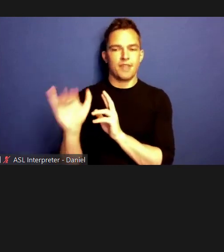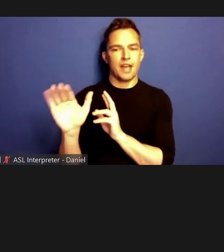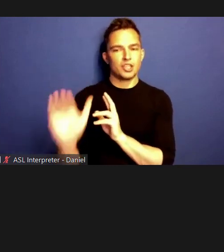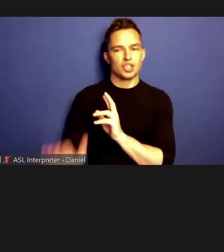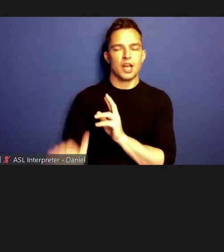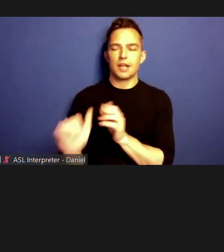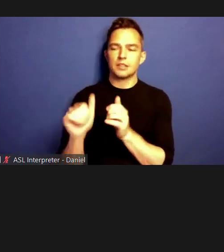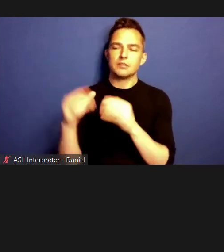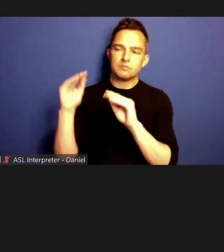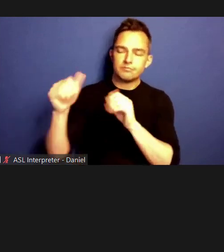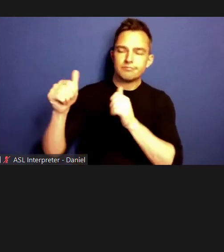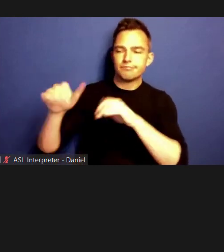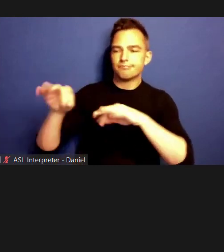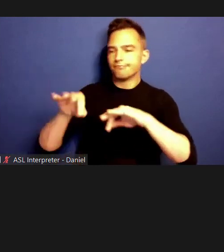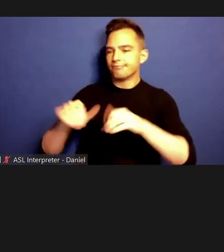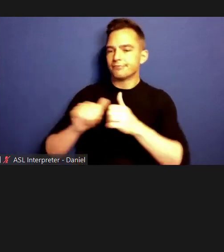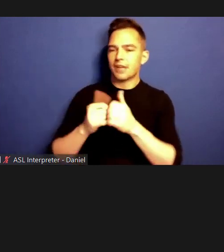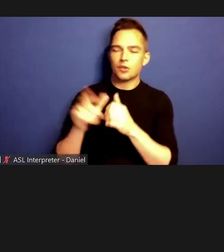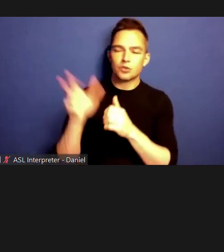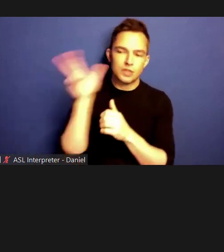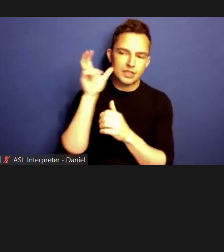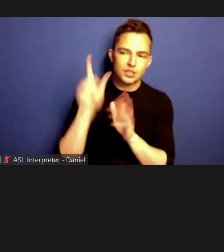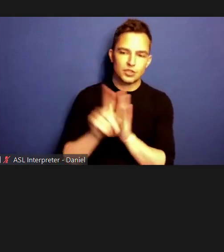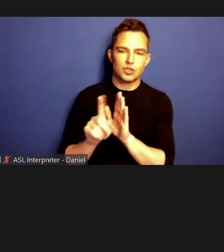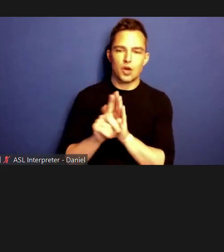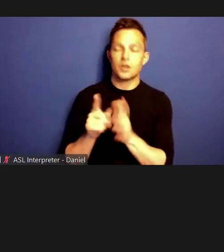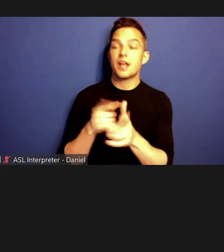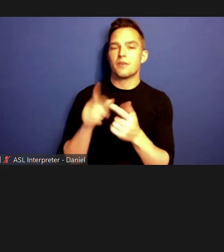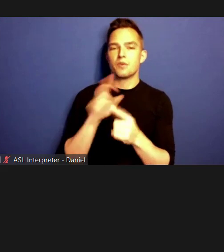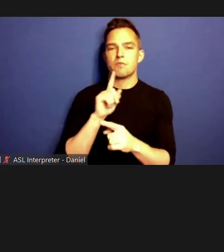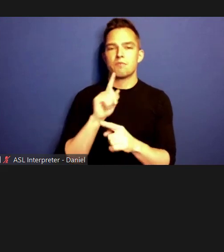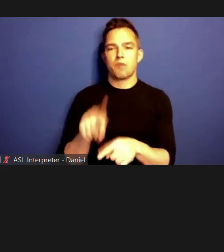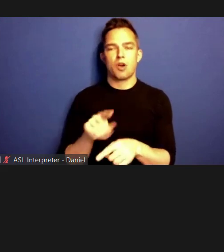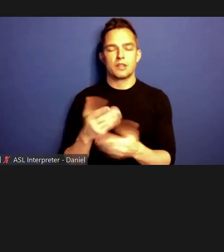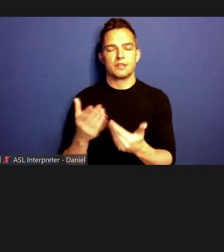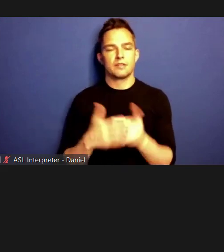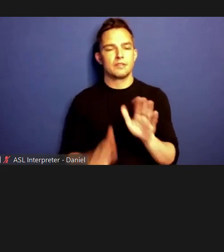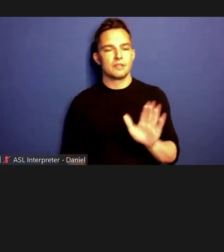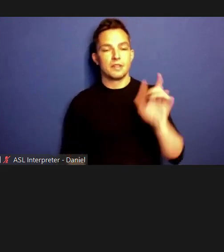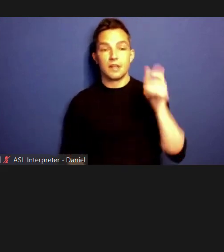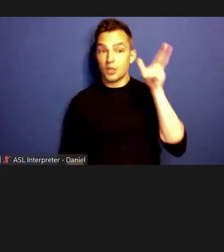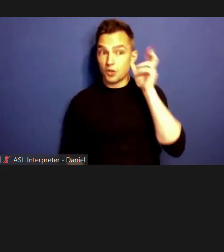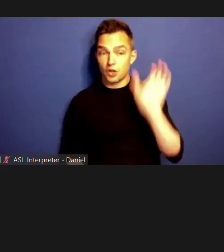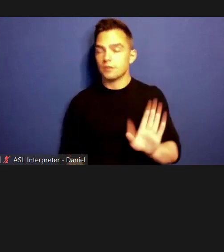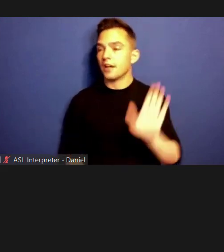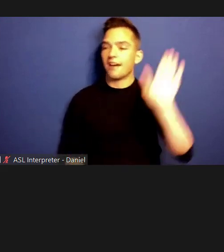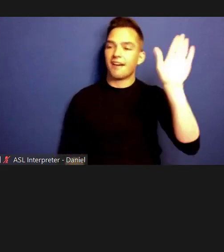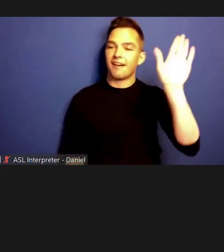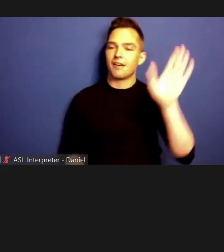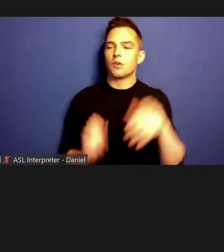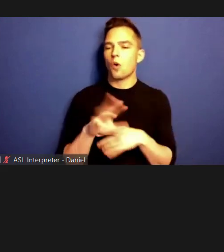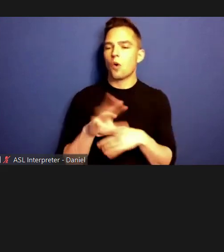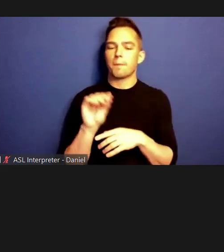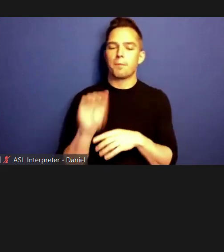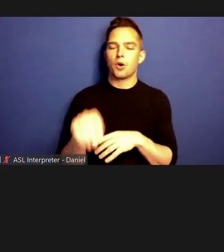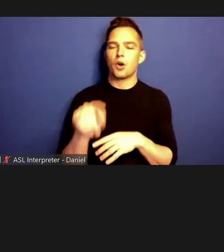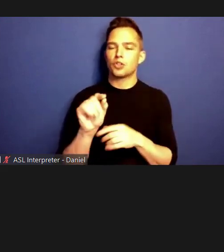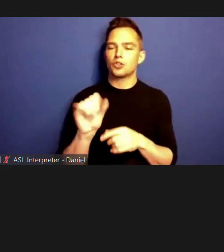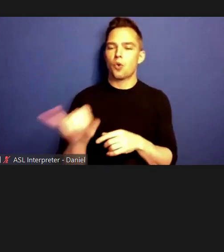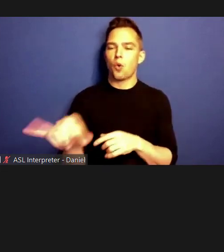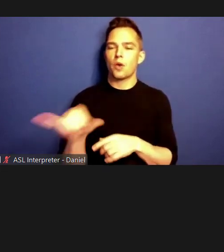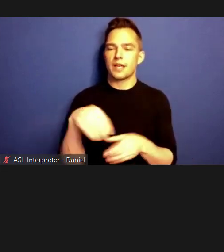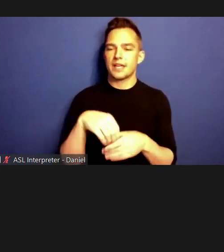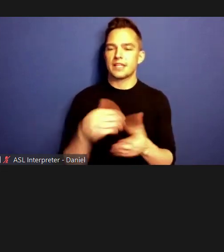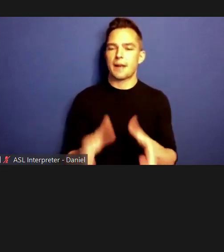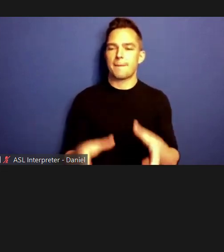to listen for a tone and then respond by raising a hand or placing a toy in a bucket. This step can take